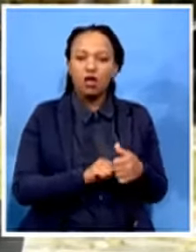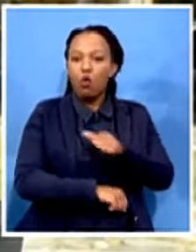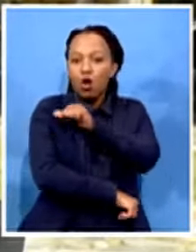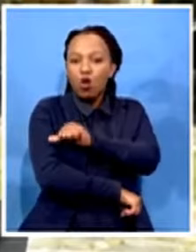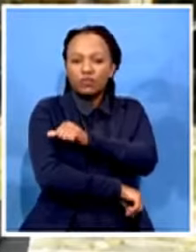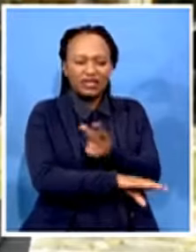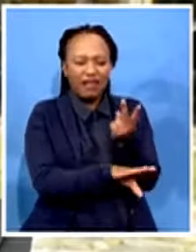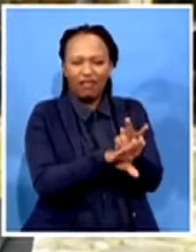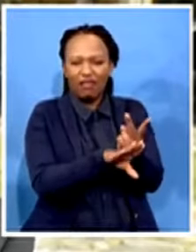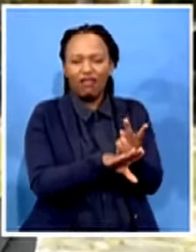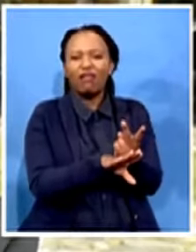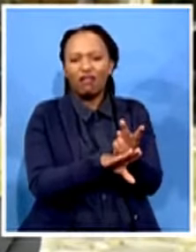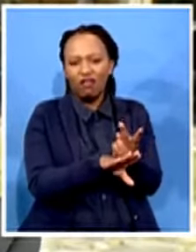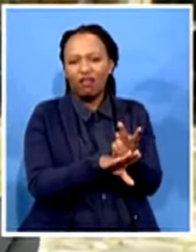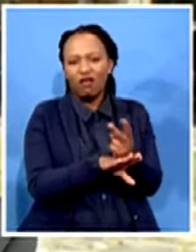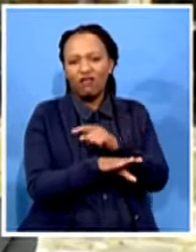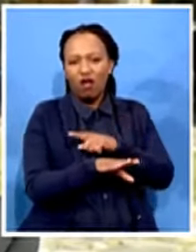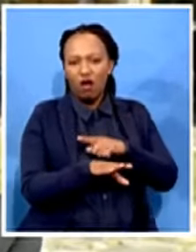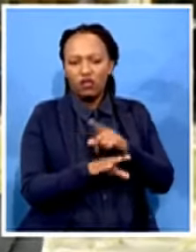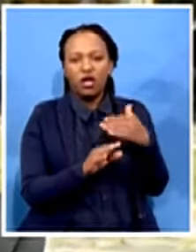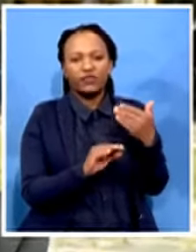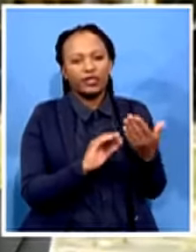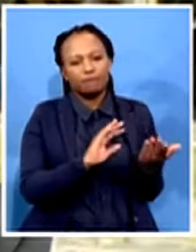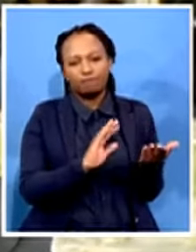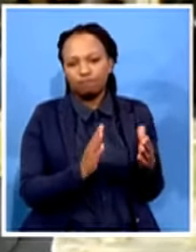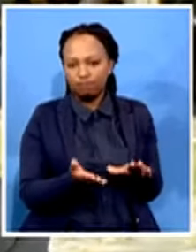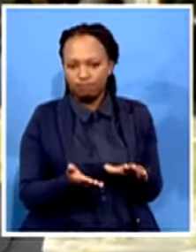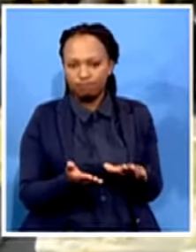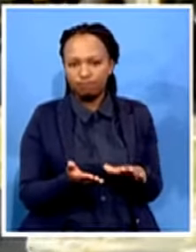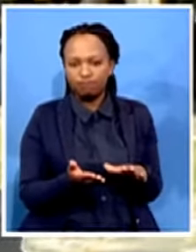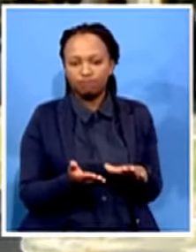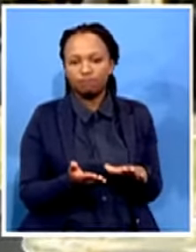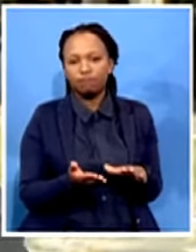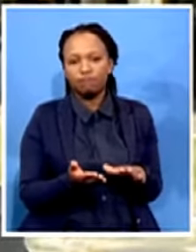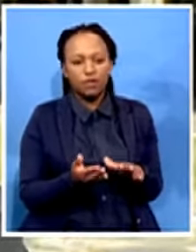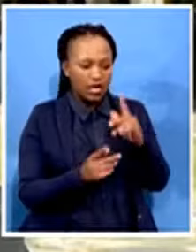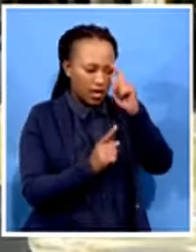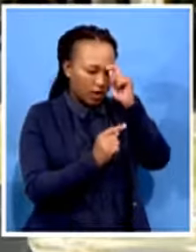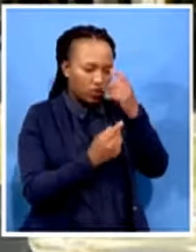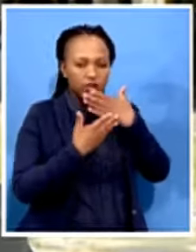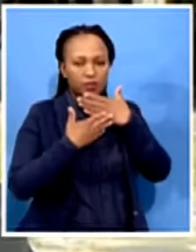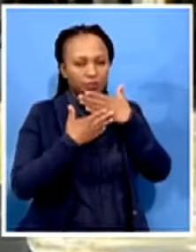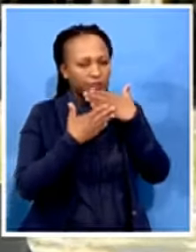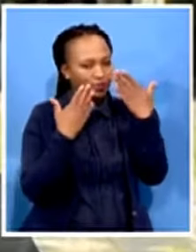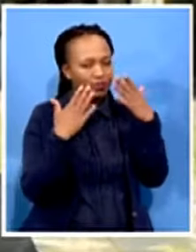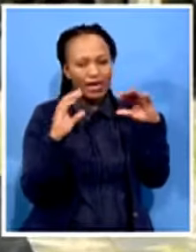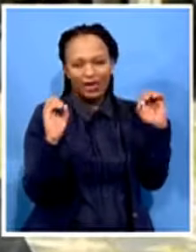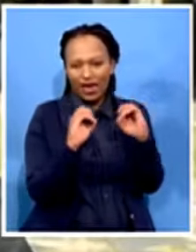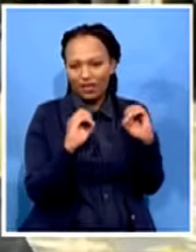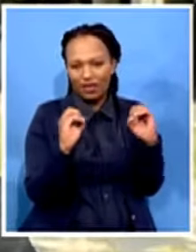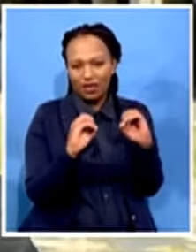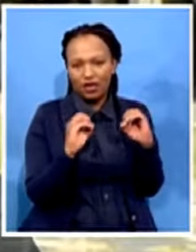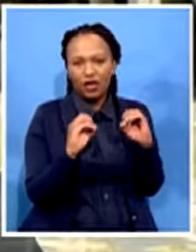gone. They didn't acknowledge them, nothing. He came with a coat and a